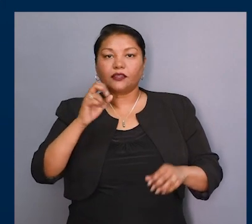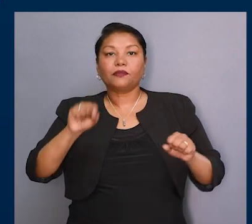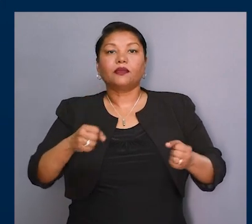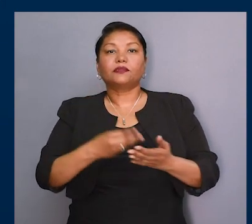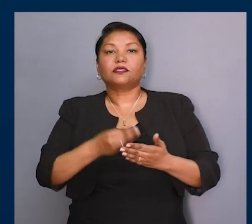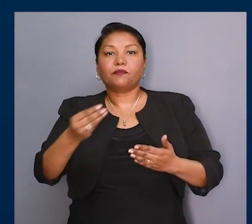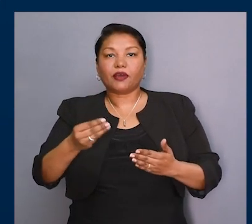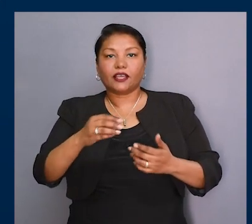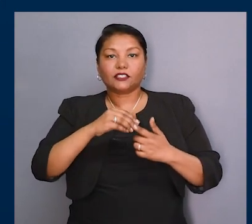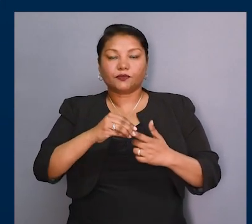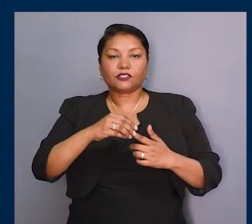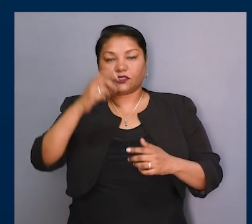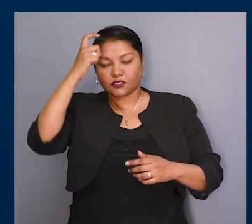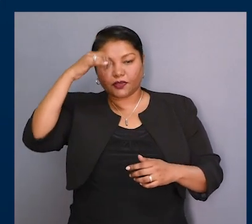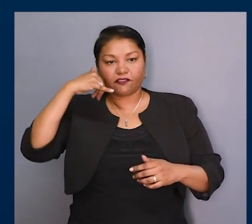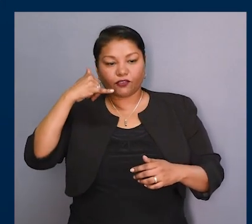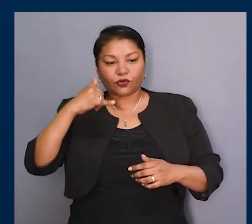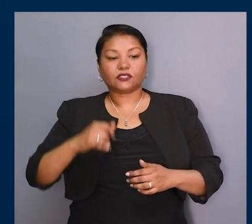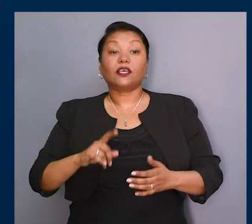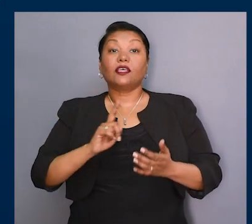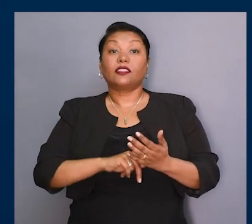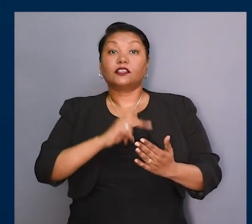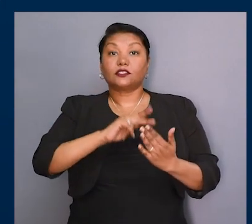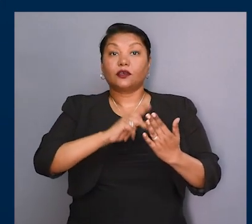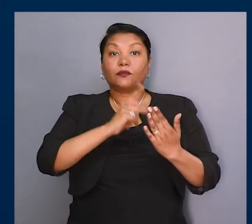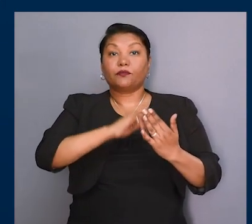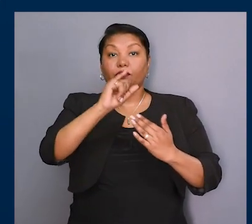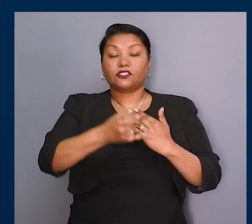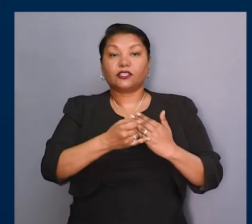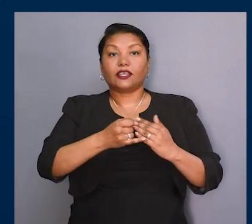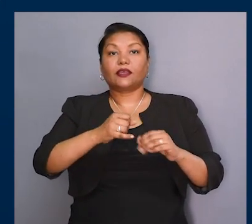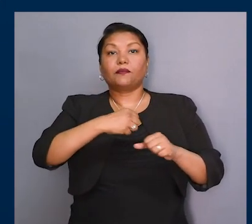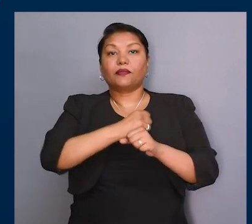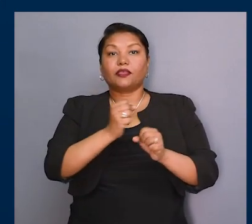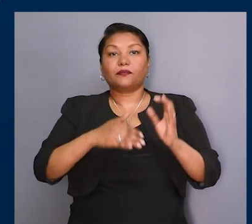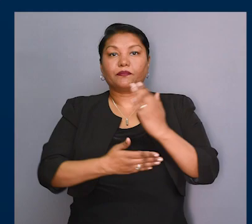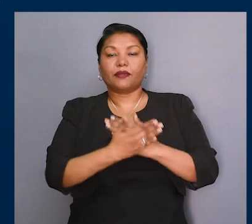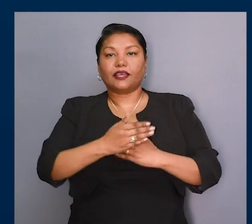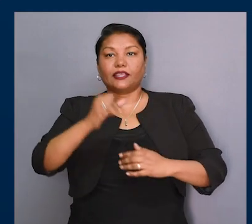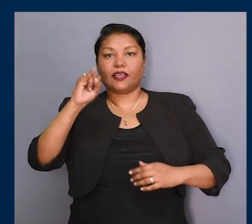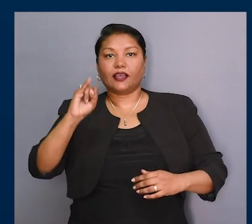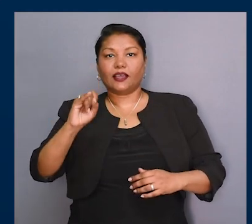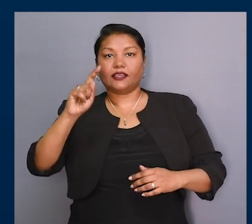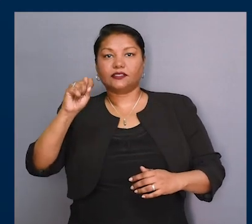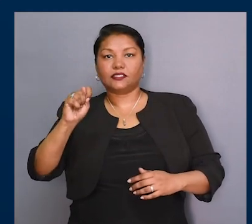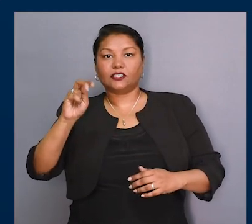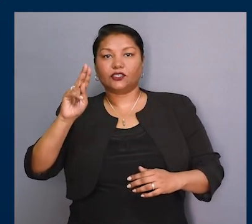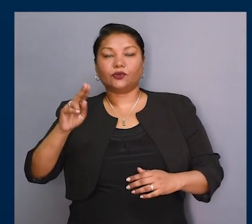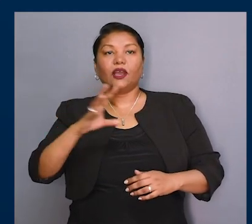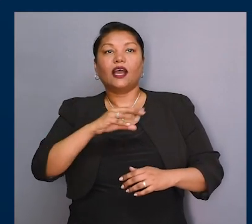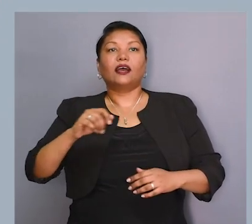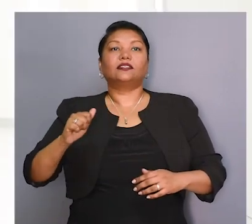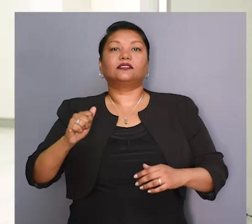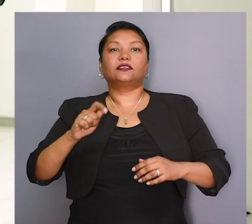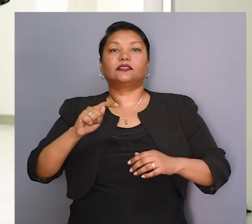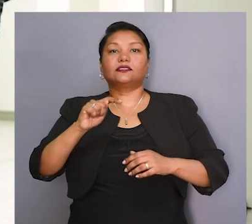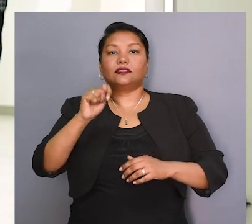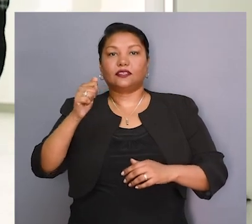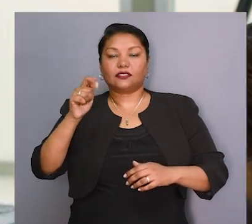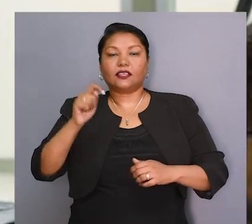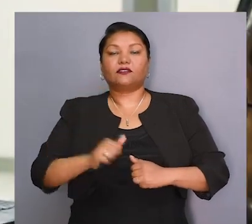mechanism was designed by the International Telecommunications Union and is adopted by many regulators like TATT. Mrs.